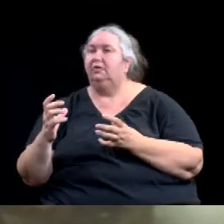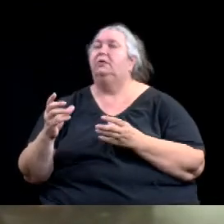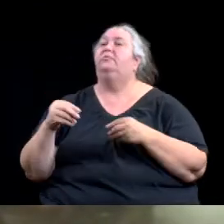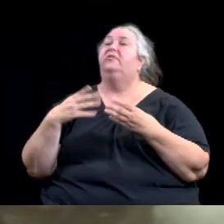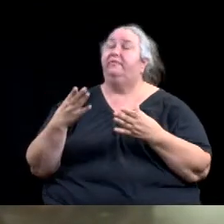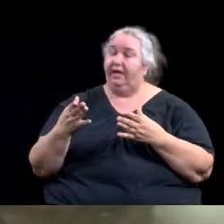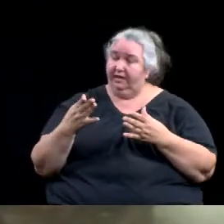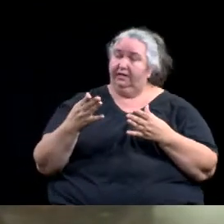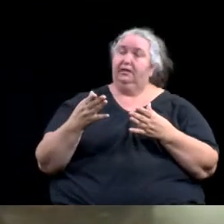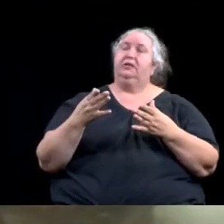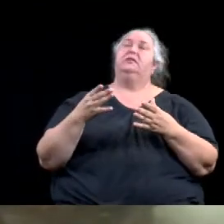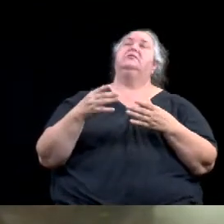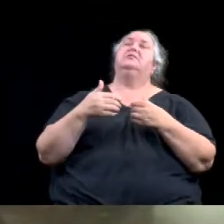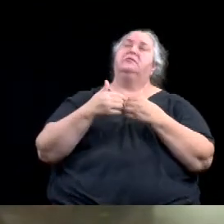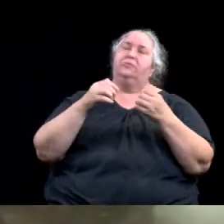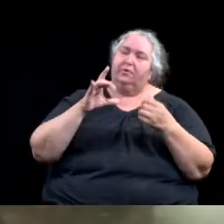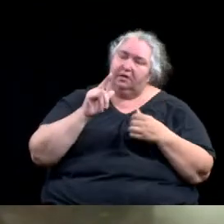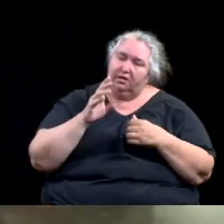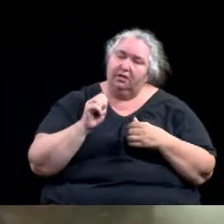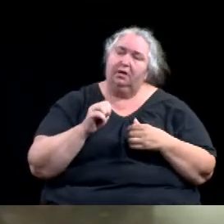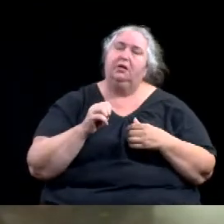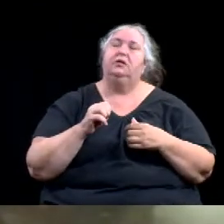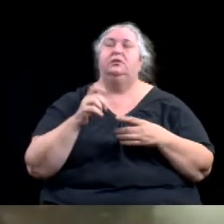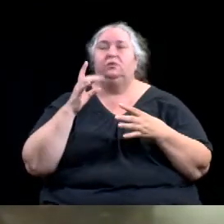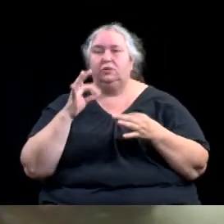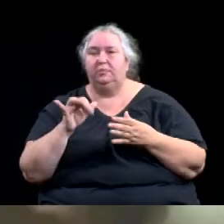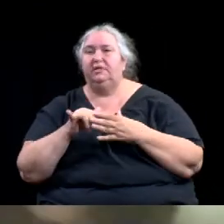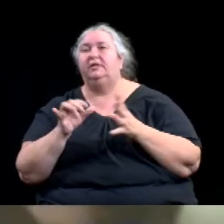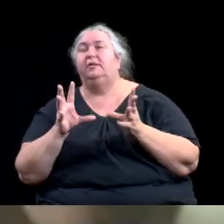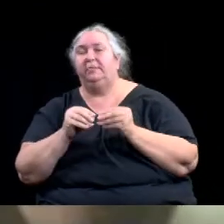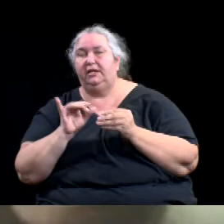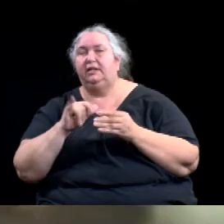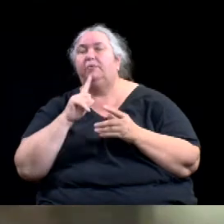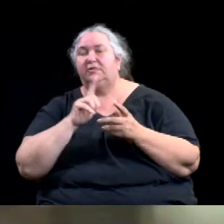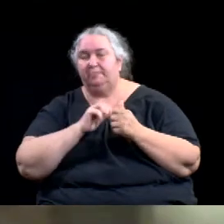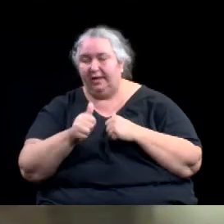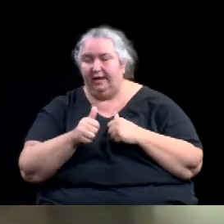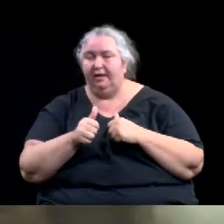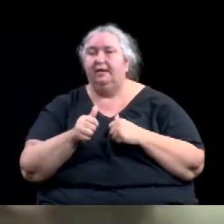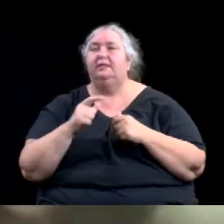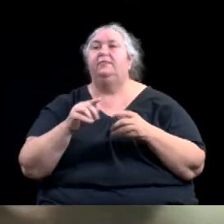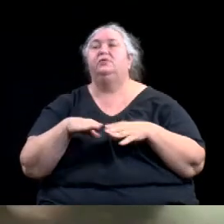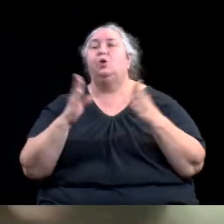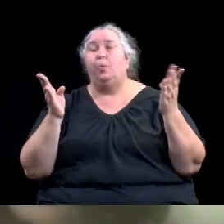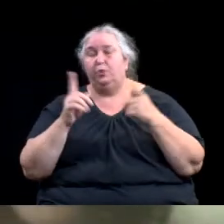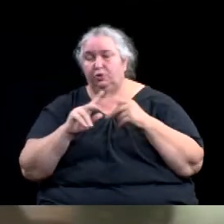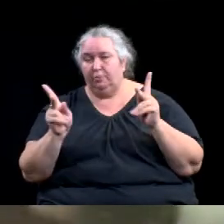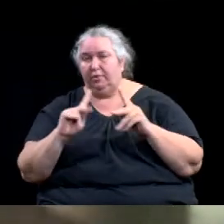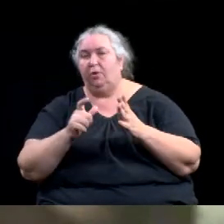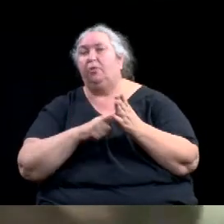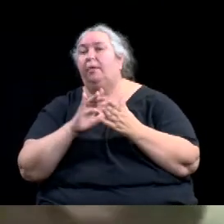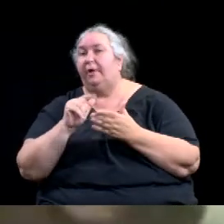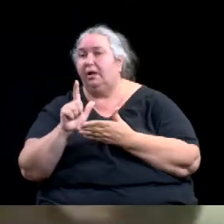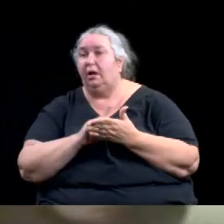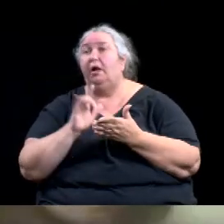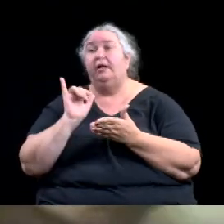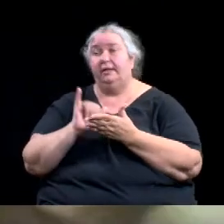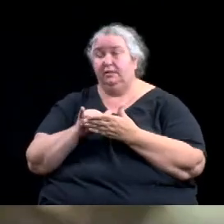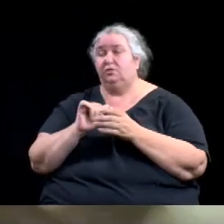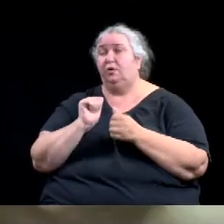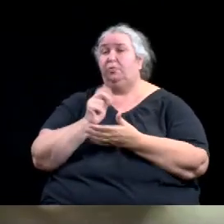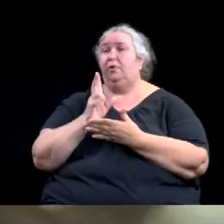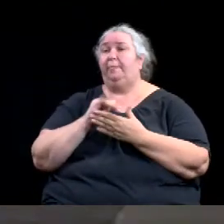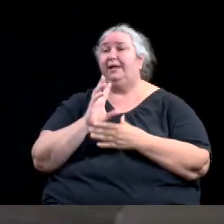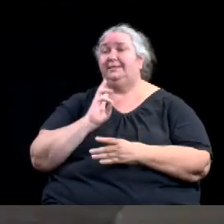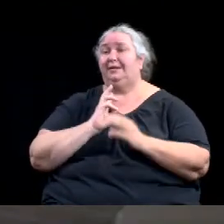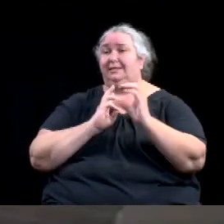by law. This ordinance was approved by a 6-0 council vote on first reading on April 20th, 2021. Are